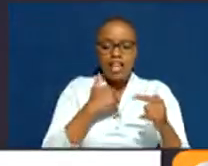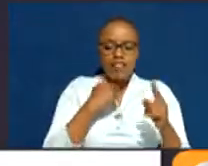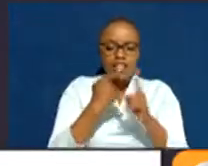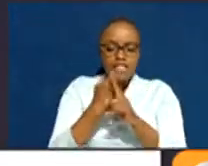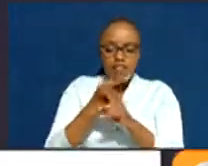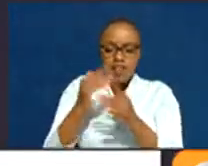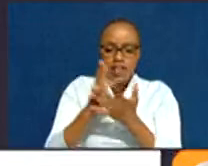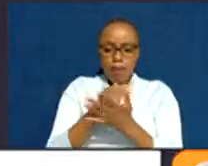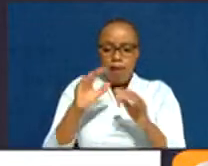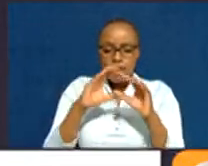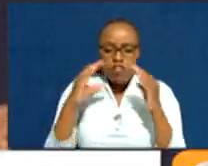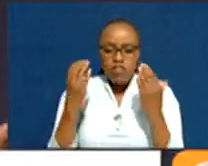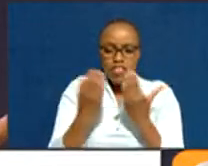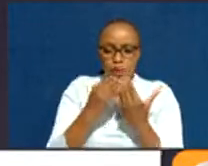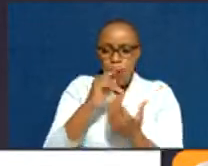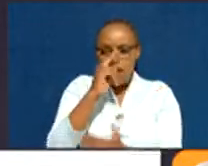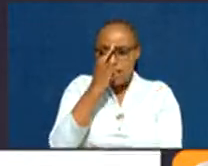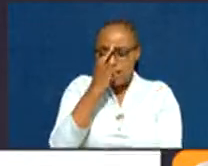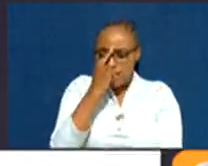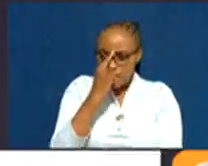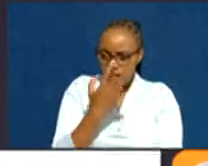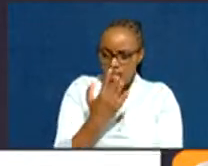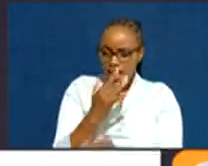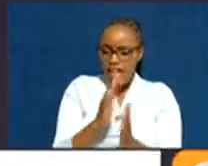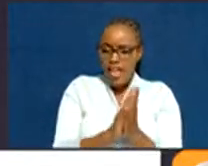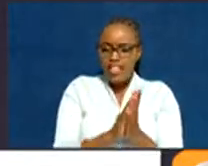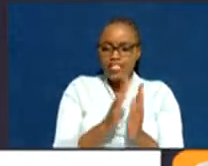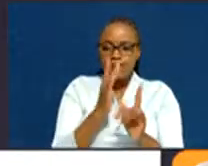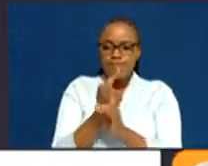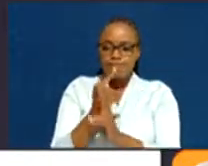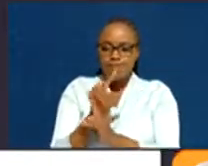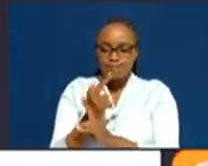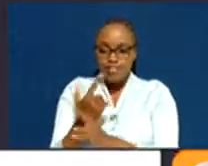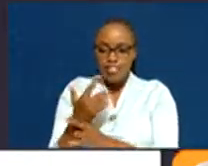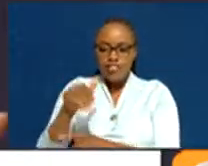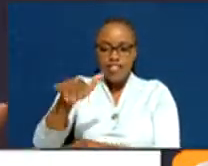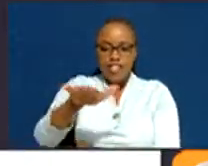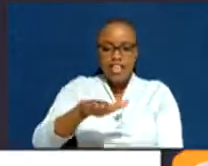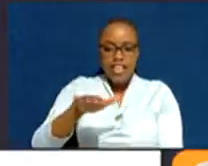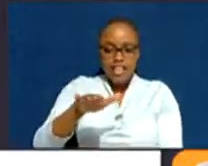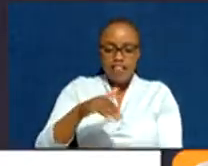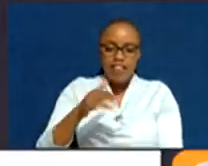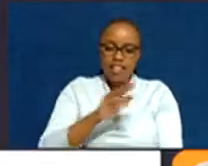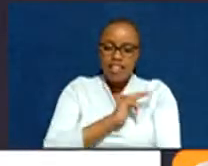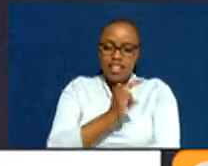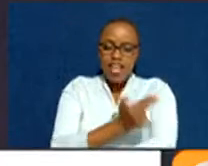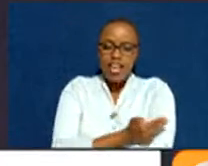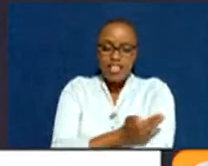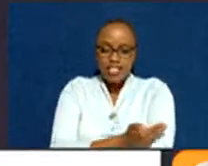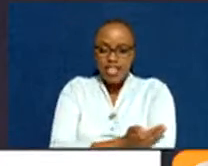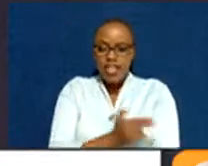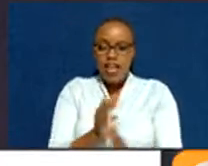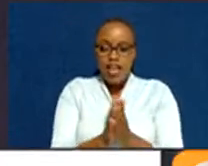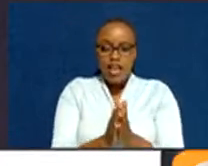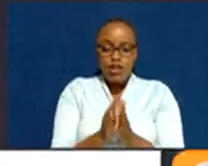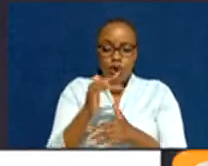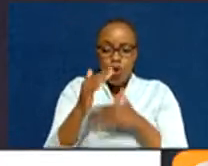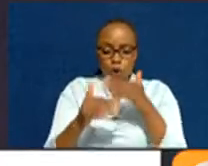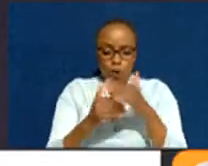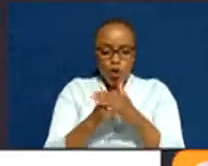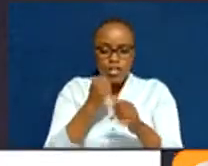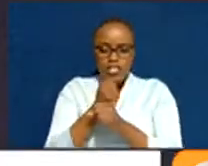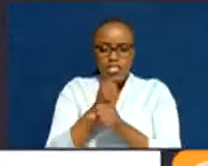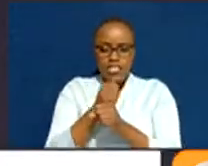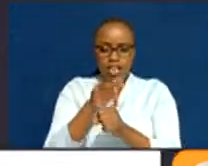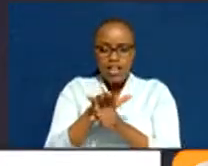world, in India, in Papua New Guinea, in Kenya, in Nigeria for that matter, and indeed